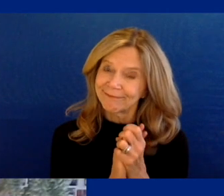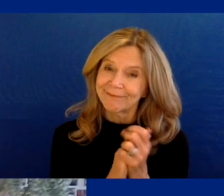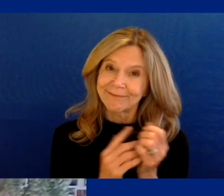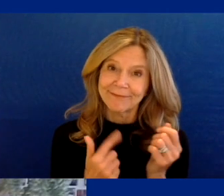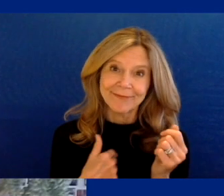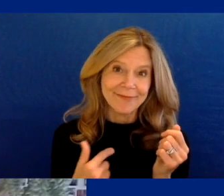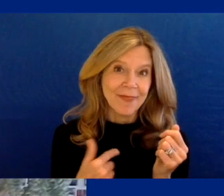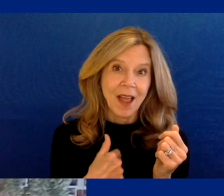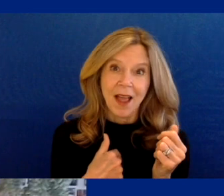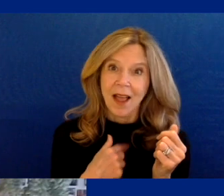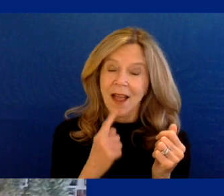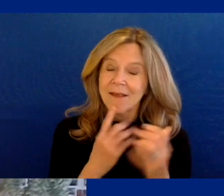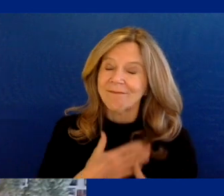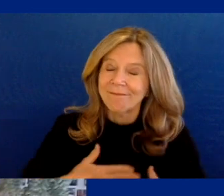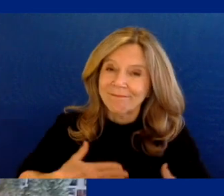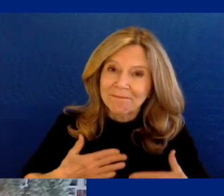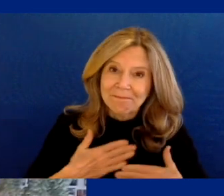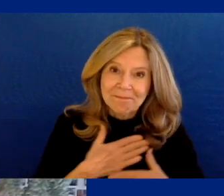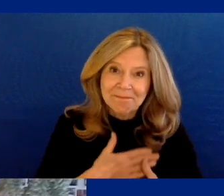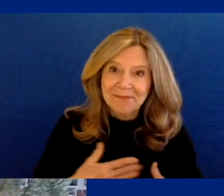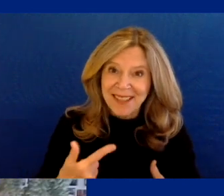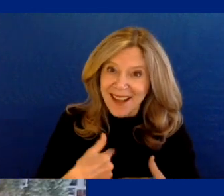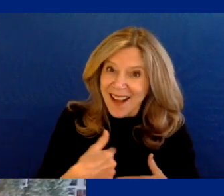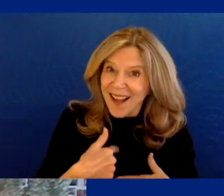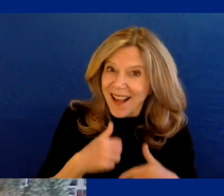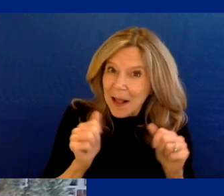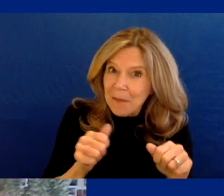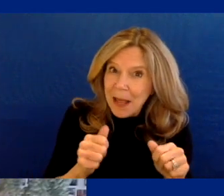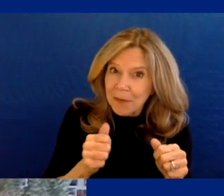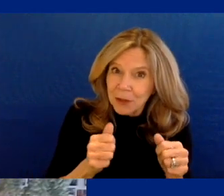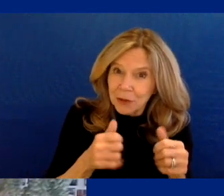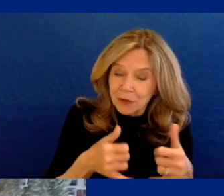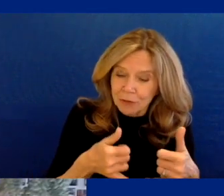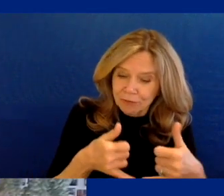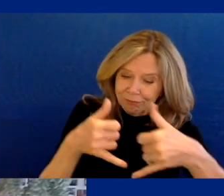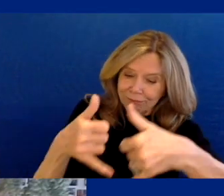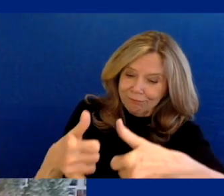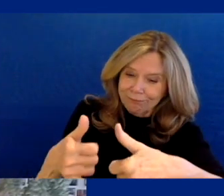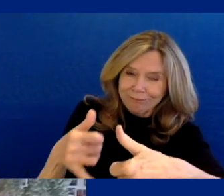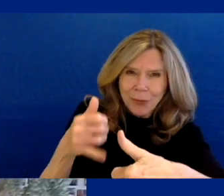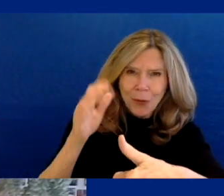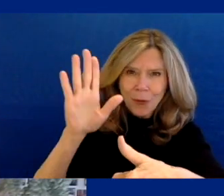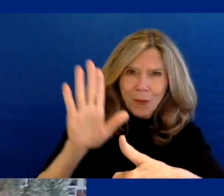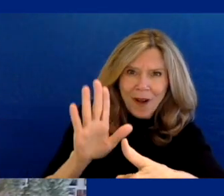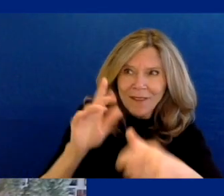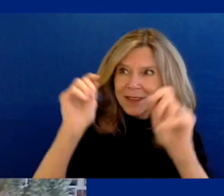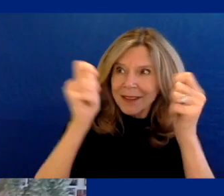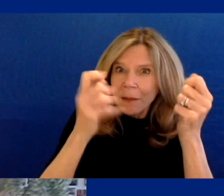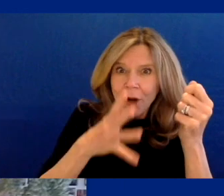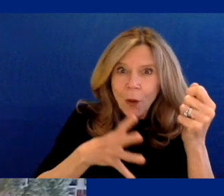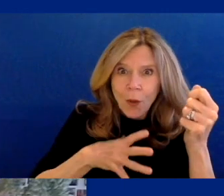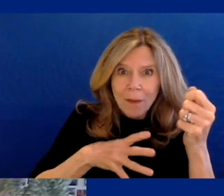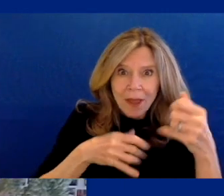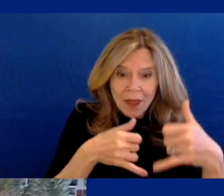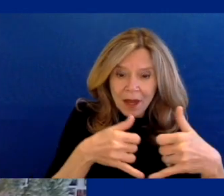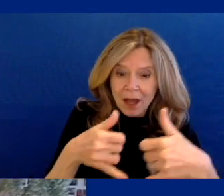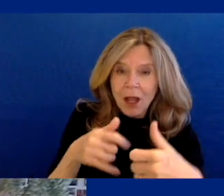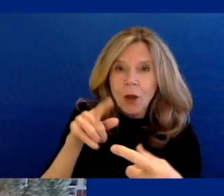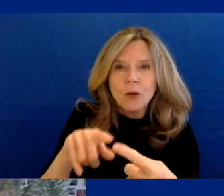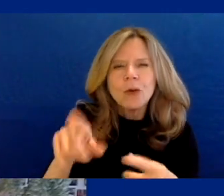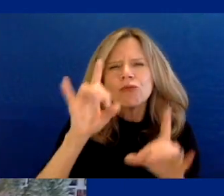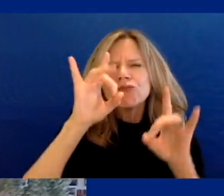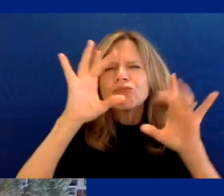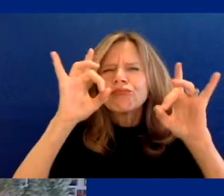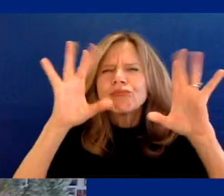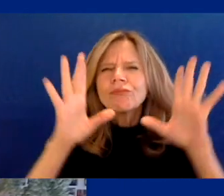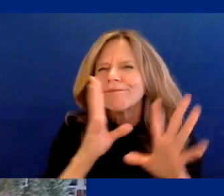Well, it gives me so much pleasure to be able to give this amazing Celebrating Women Award to